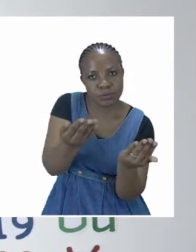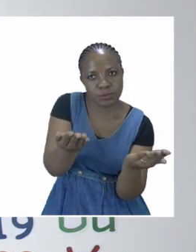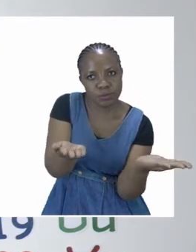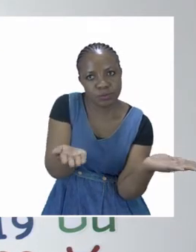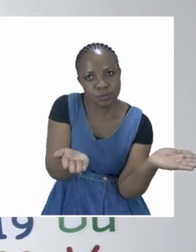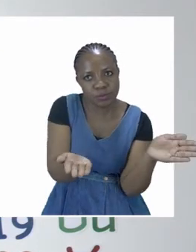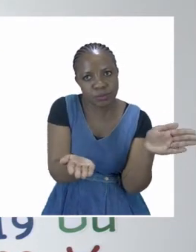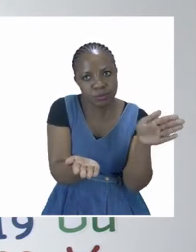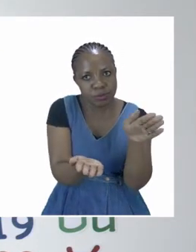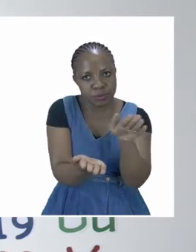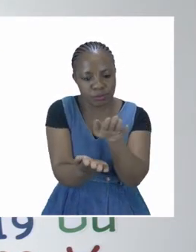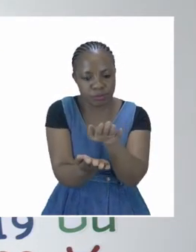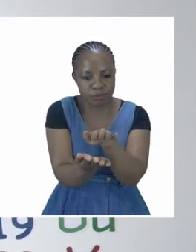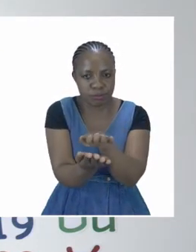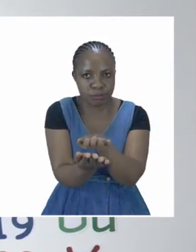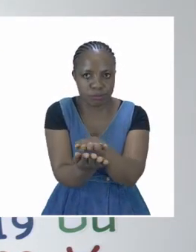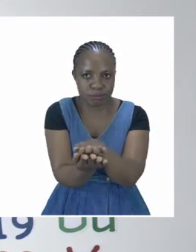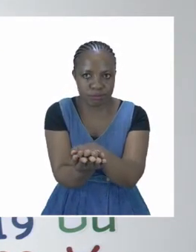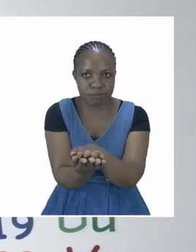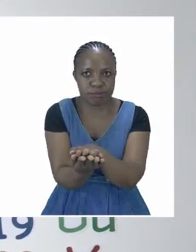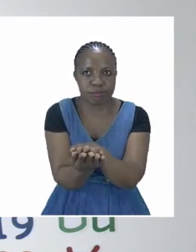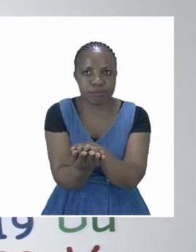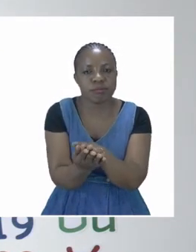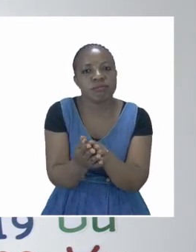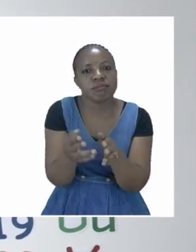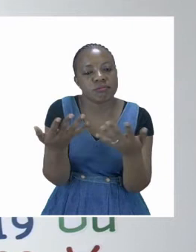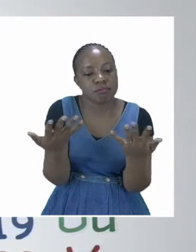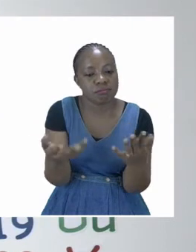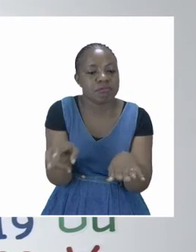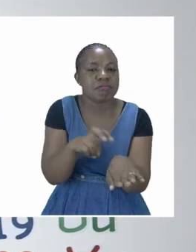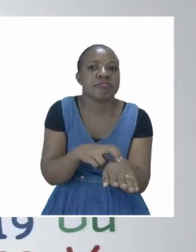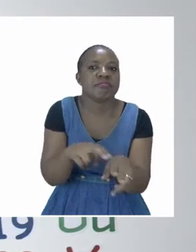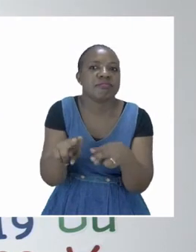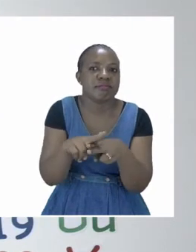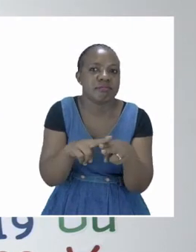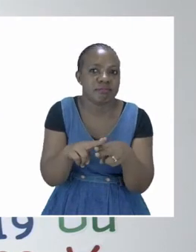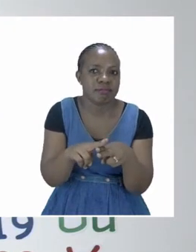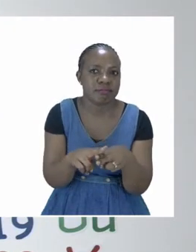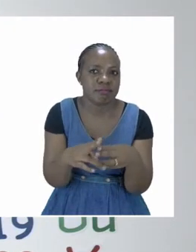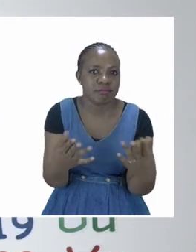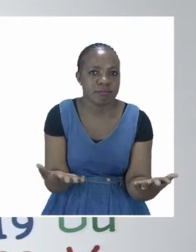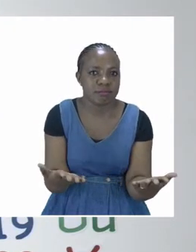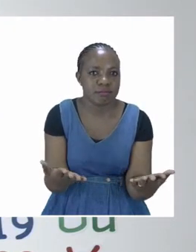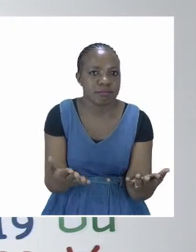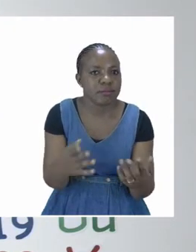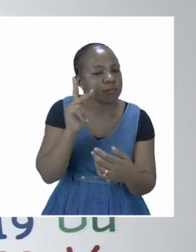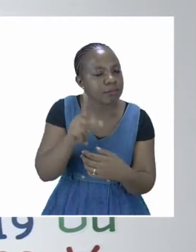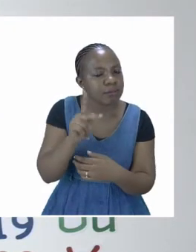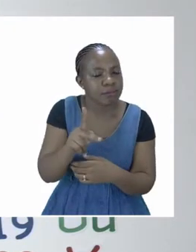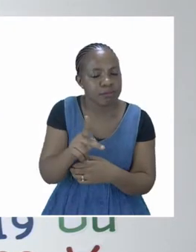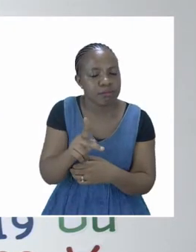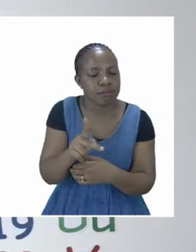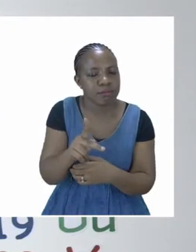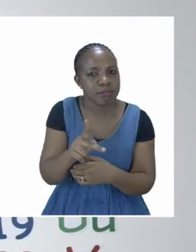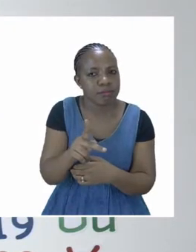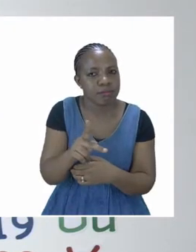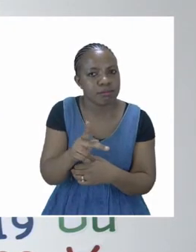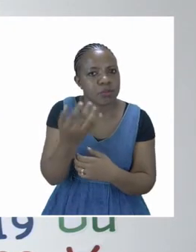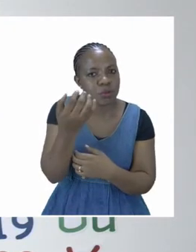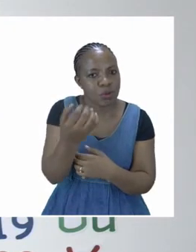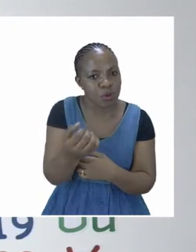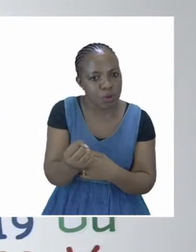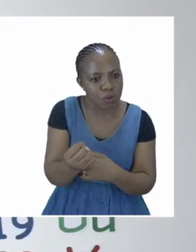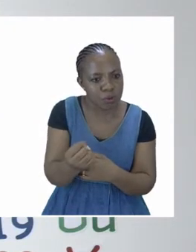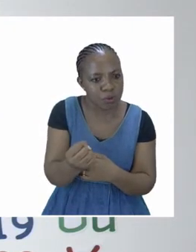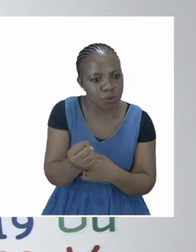it for ready to use. But there is more. We are also available on